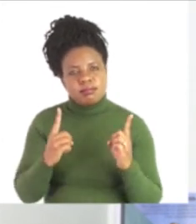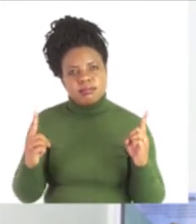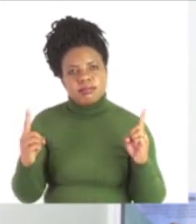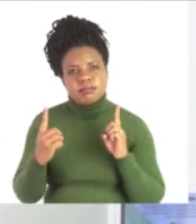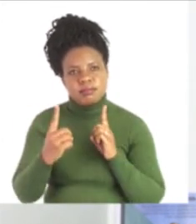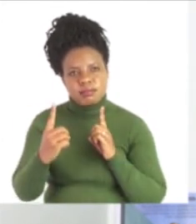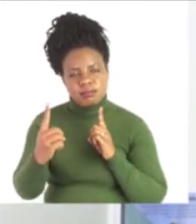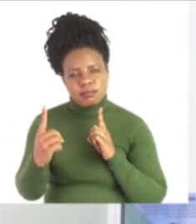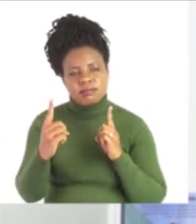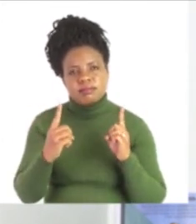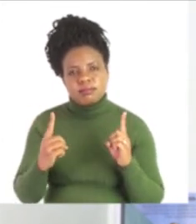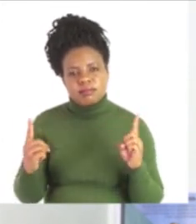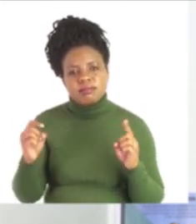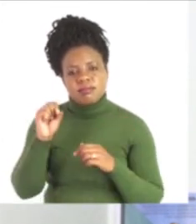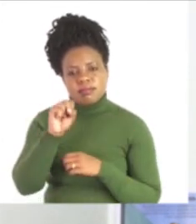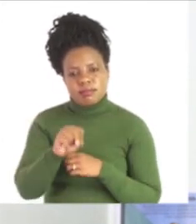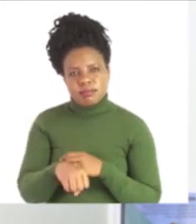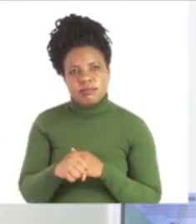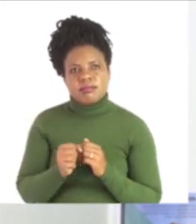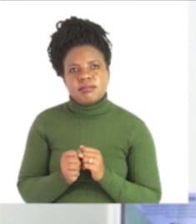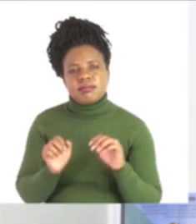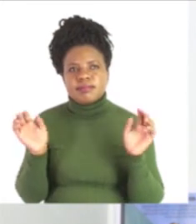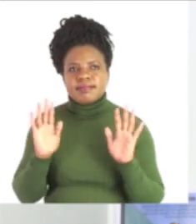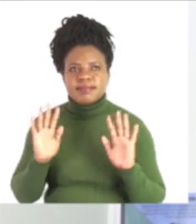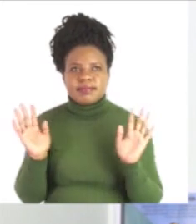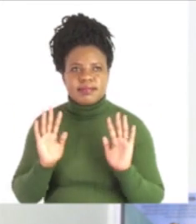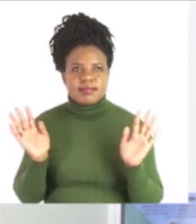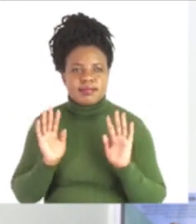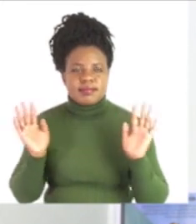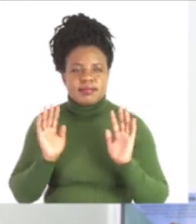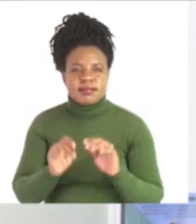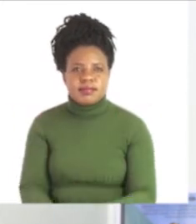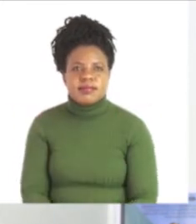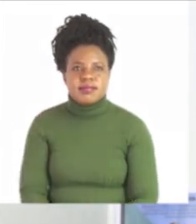by stretching out, and from us, it's a bye-bye.